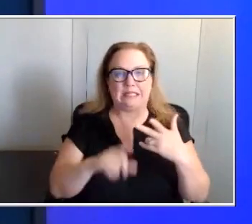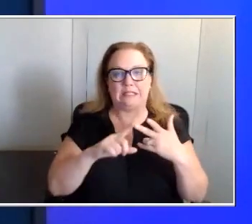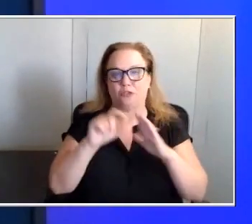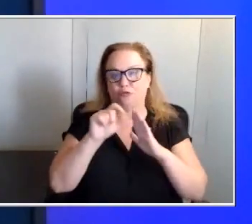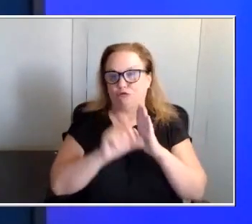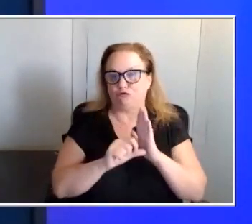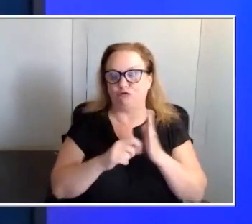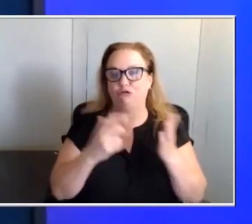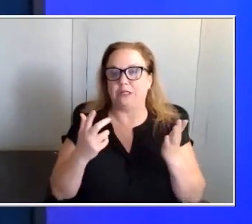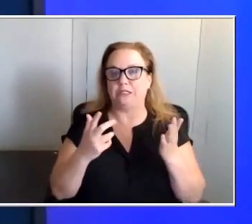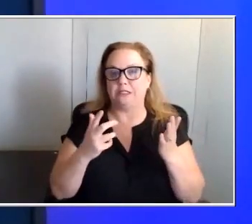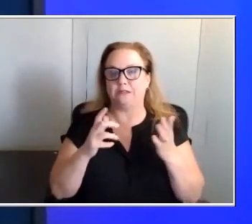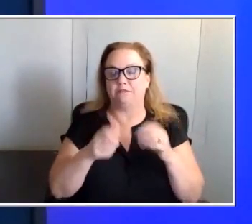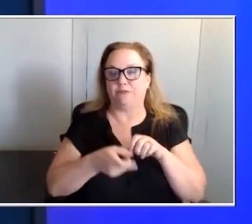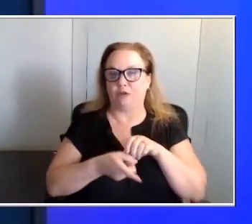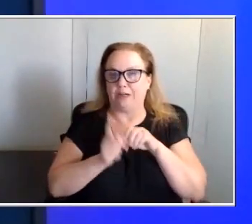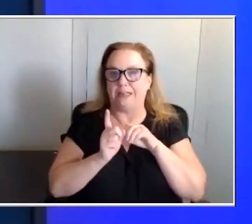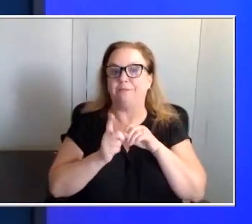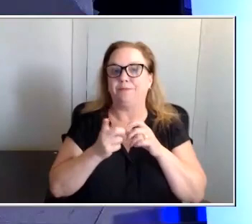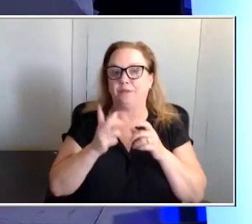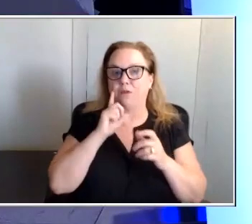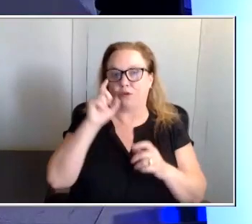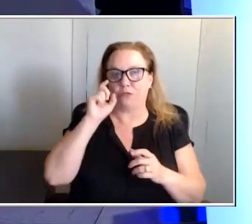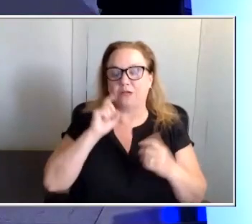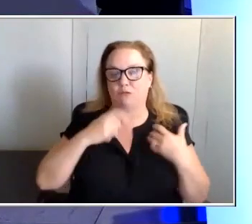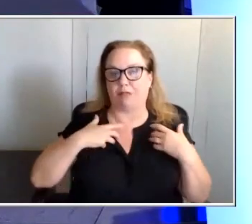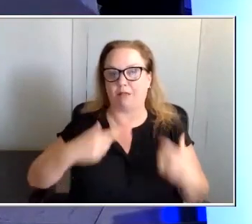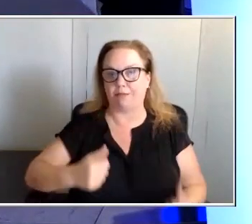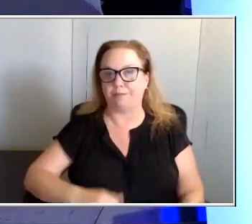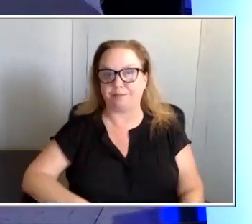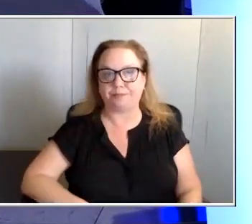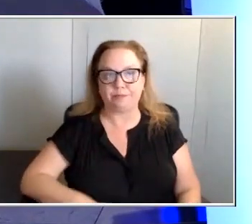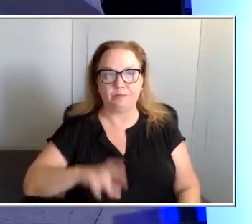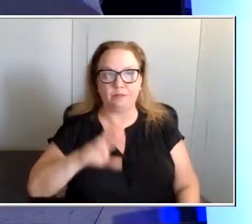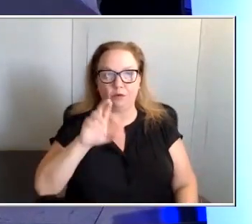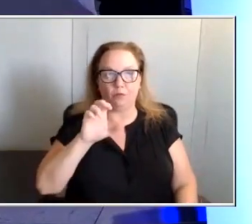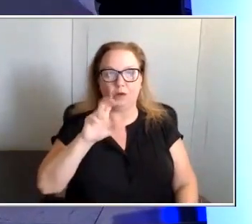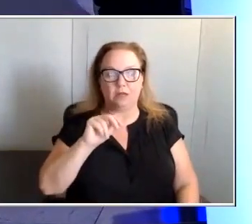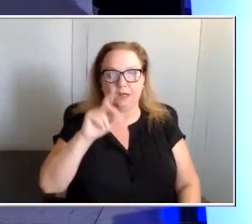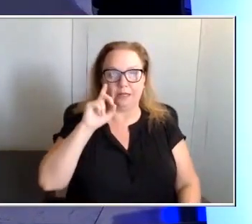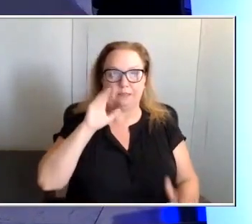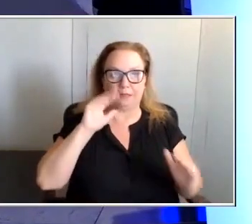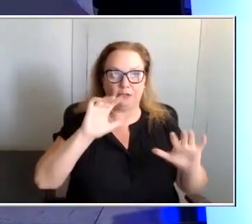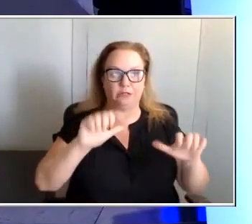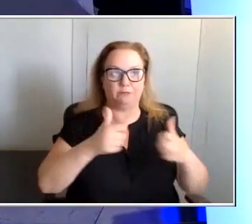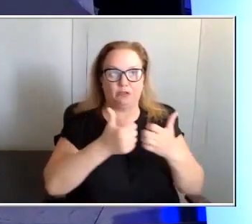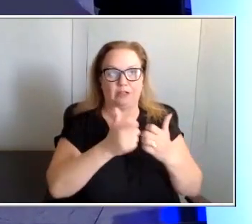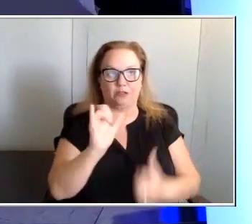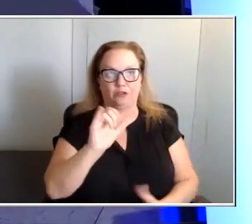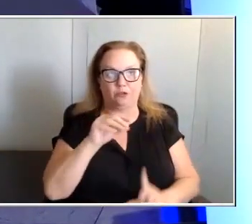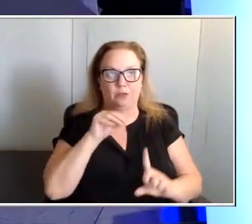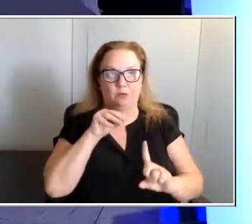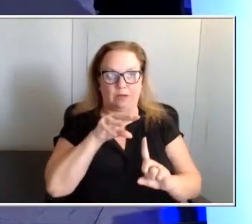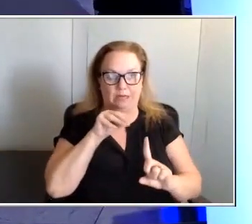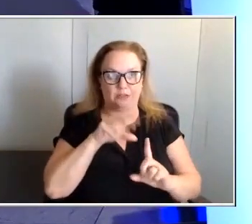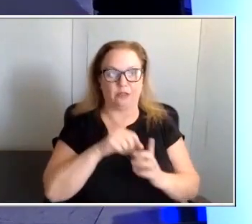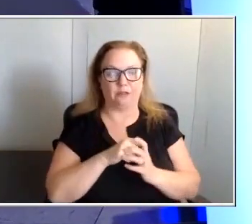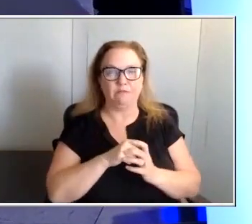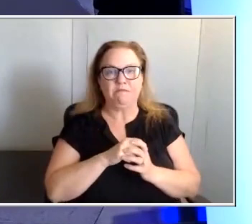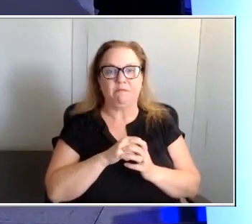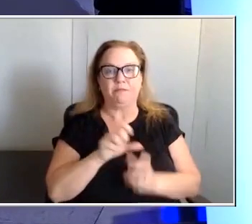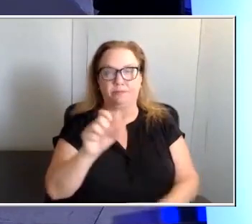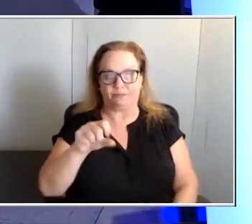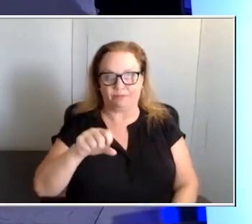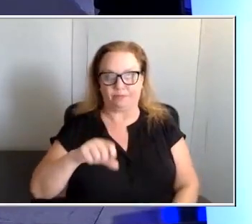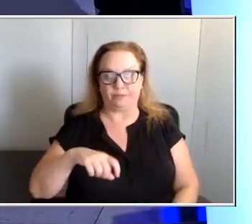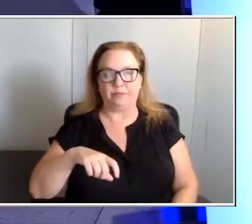other treatments to restore their sexual health. That's a big deal, Ron. And I suspect that you have some challenges with that with radiation, or how does that look? Yeah, absolutely. I think we